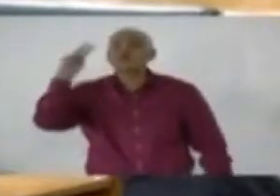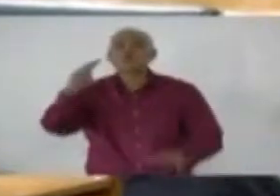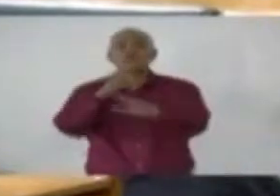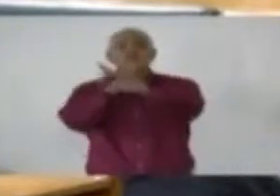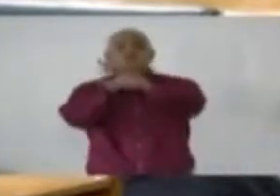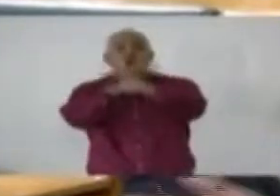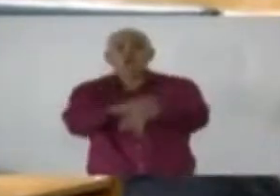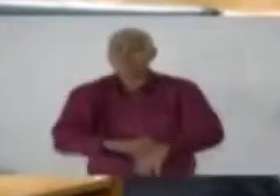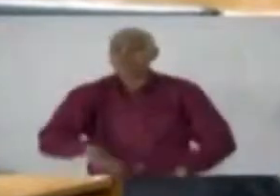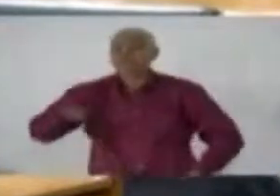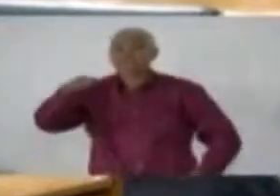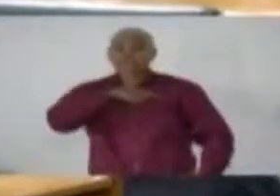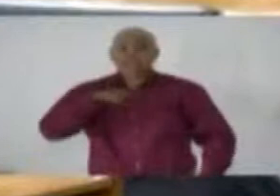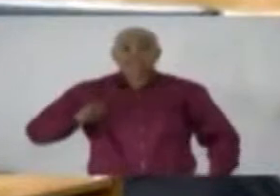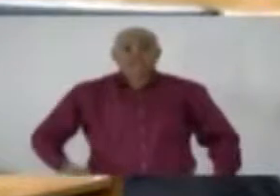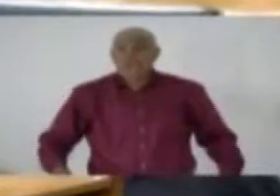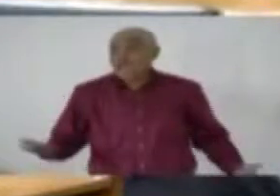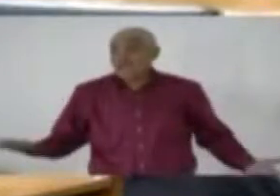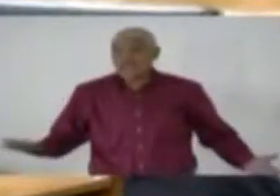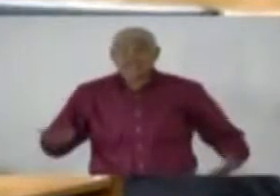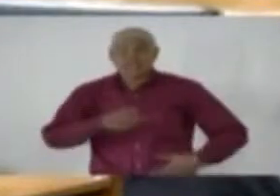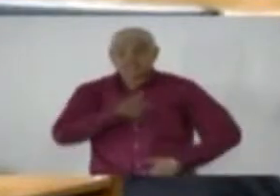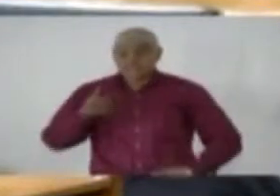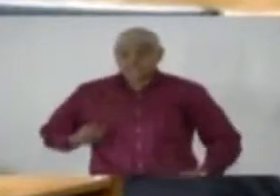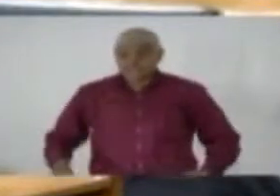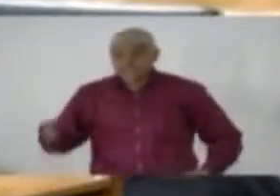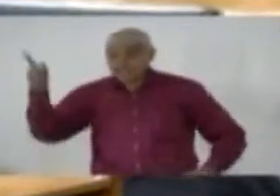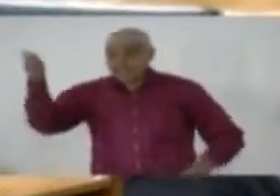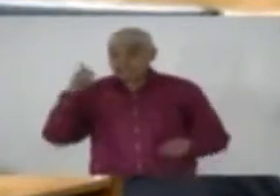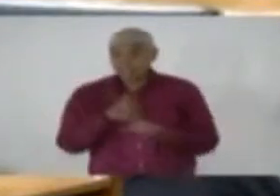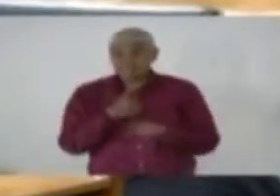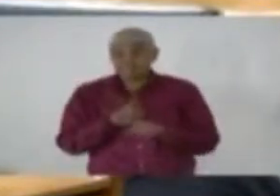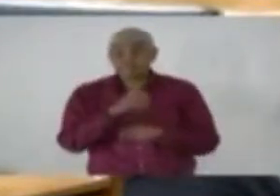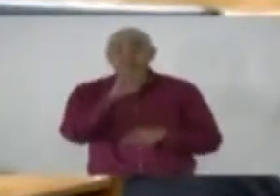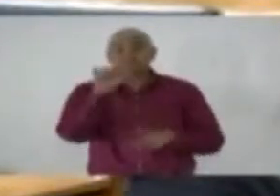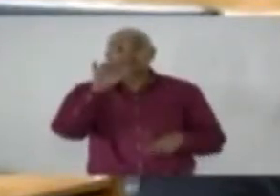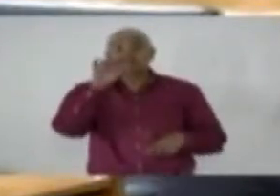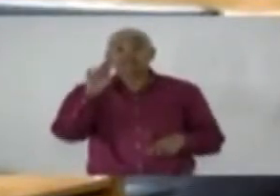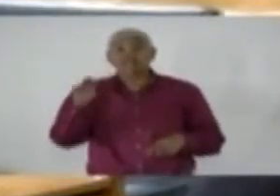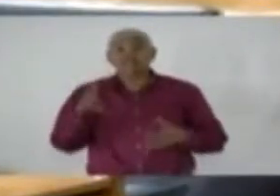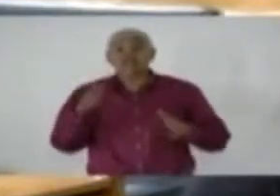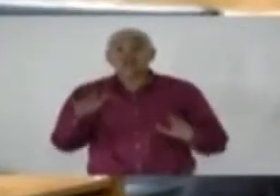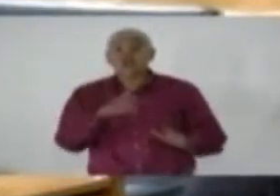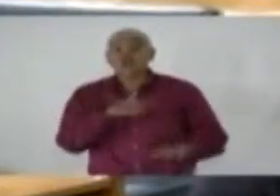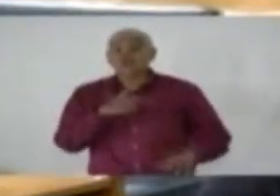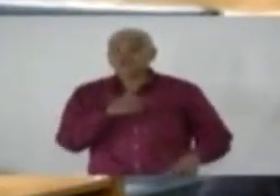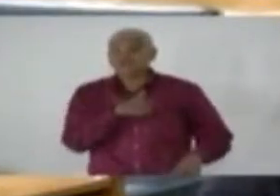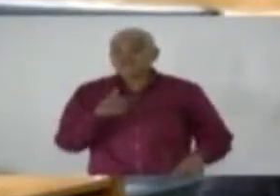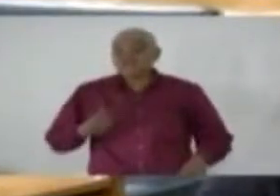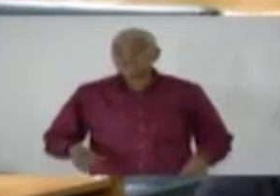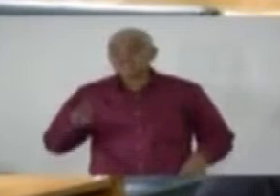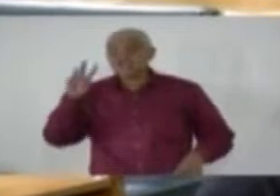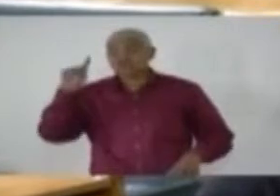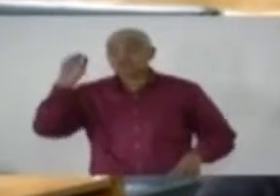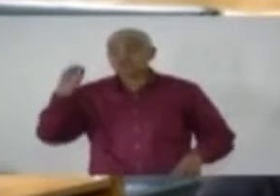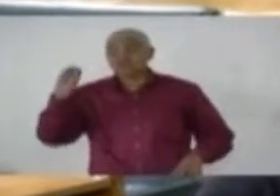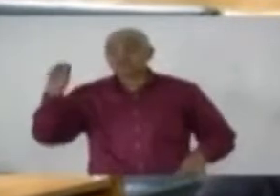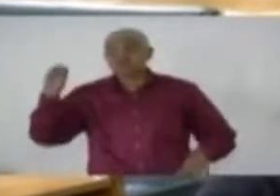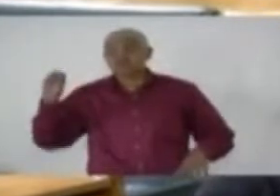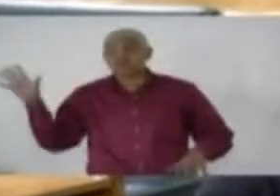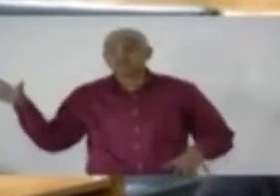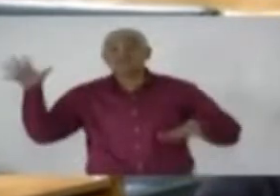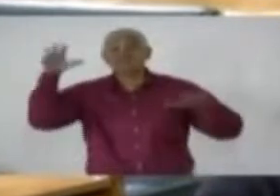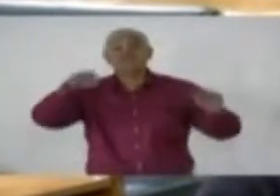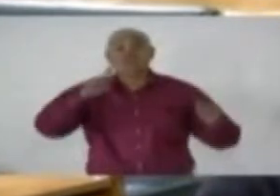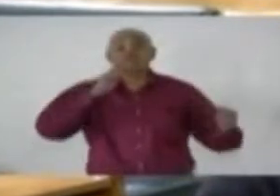Germany, China. After Bill Clinton allowed China to join the WTO, China took over as the export country in